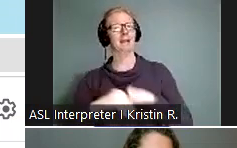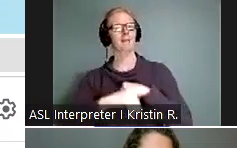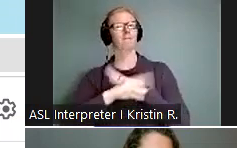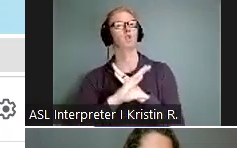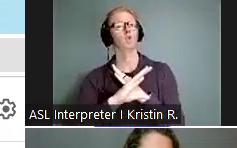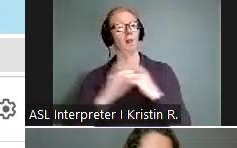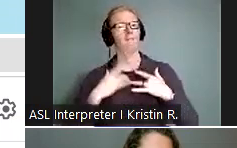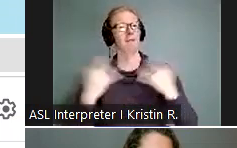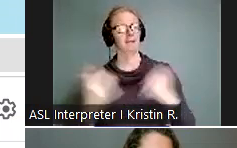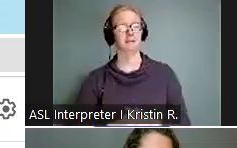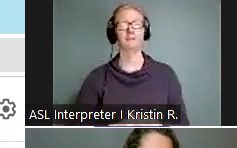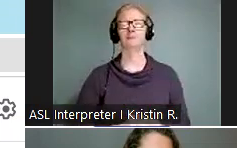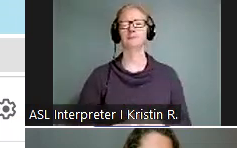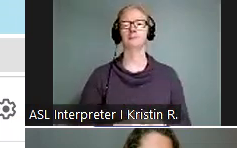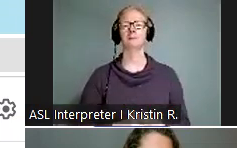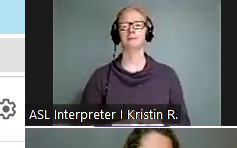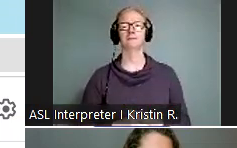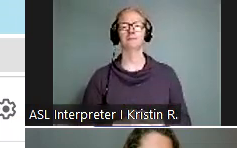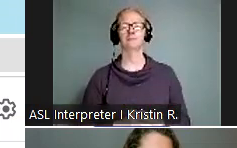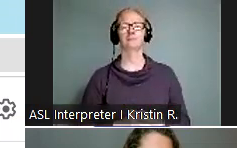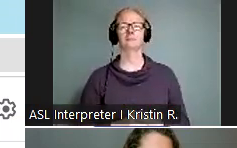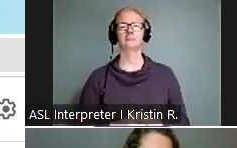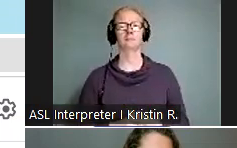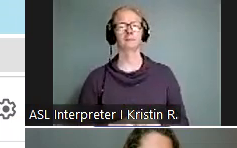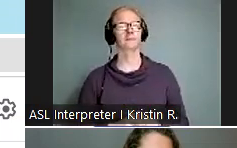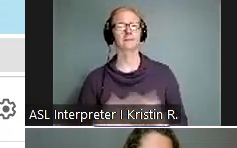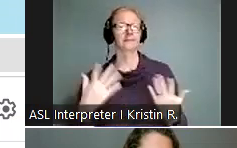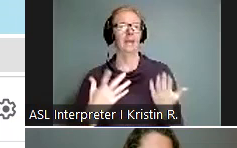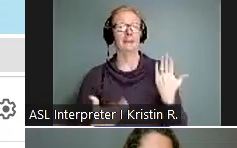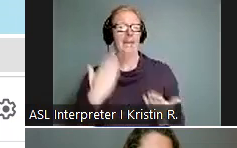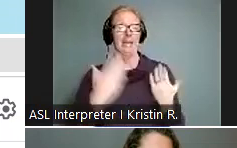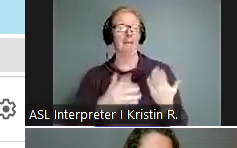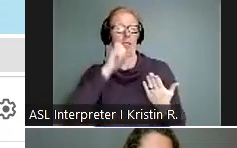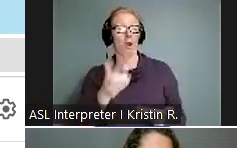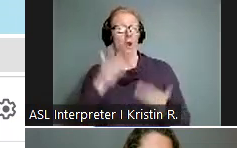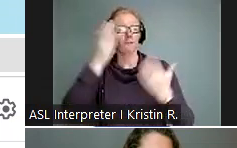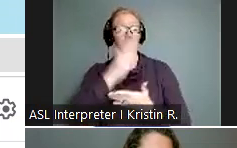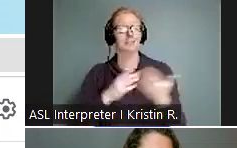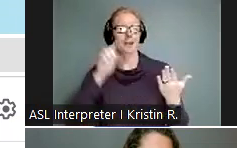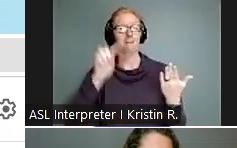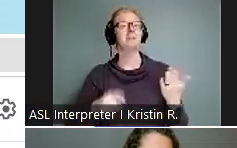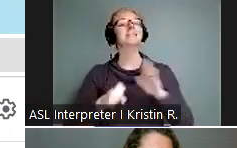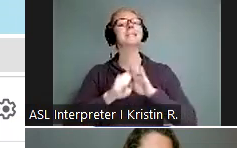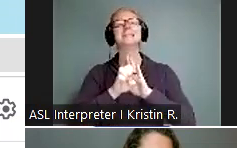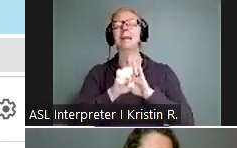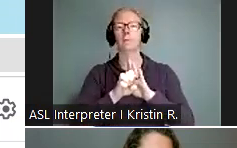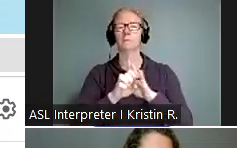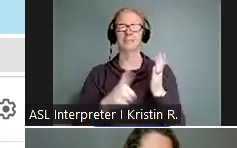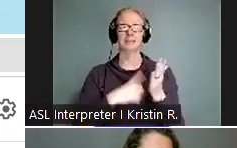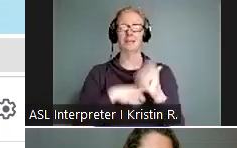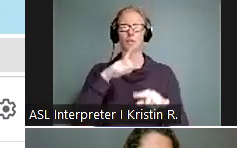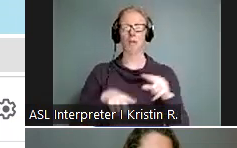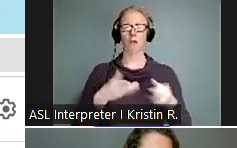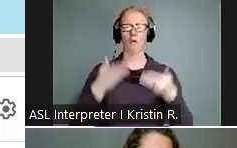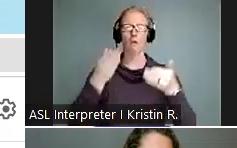events. Once again, maybe you can't offer these things. These are just examples that may be helpful. I